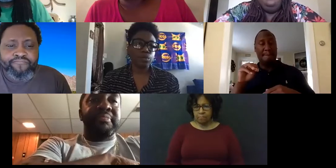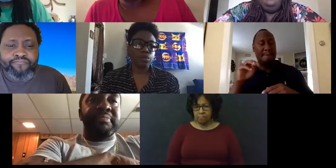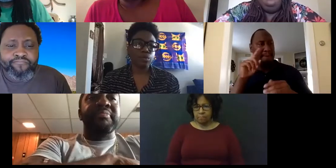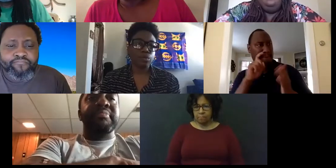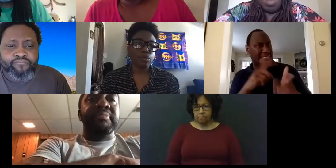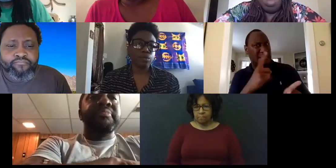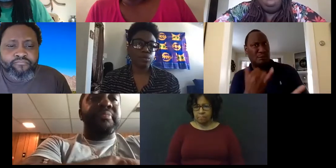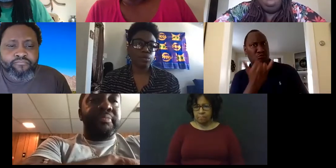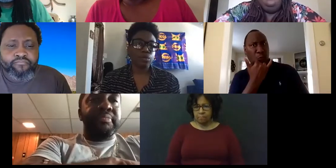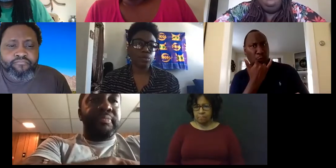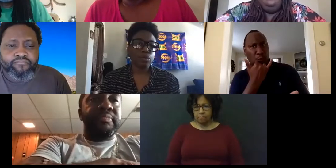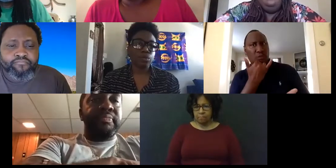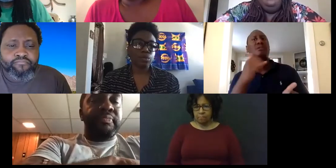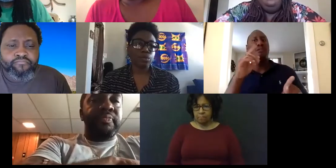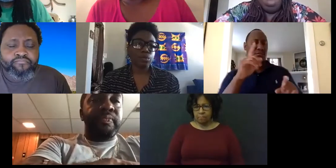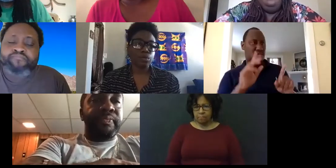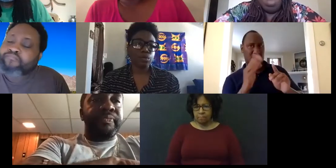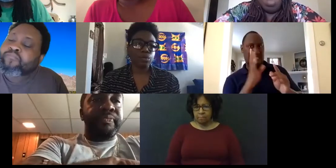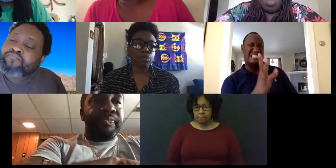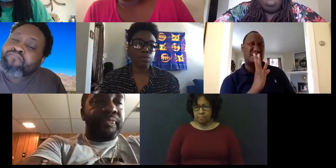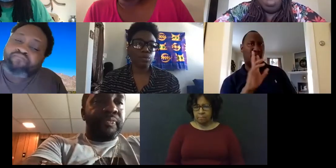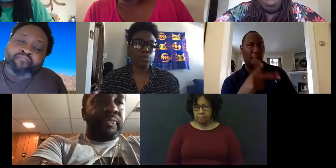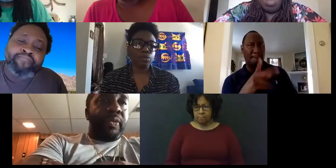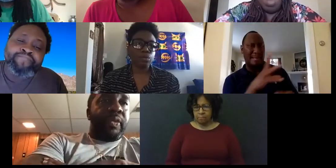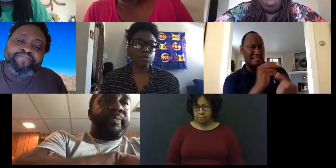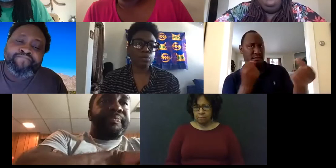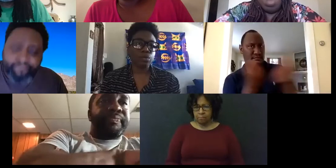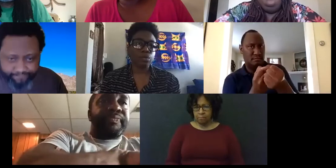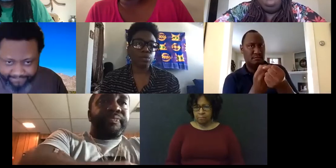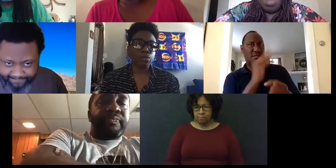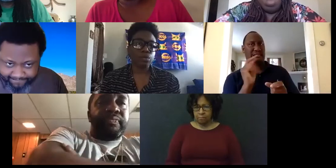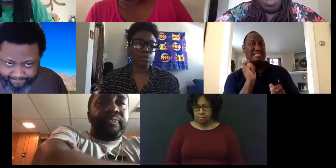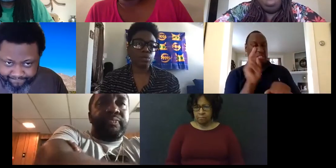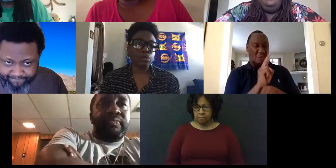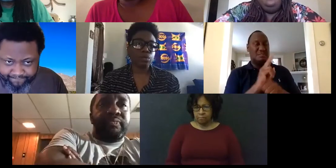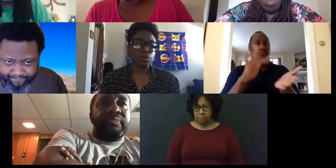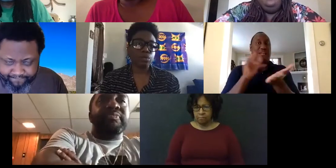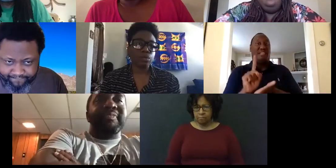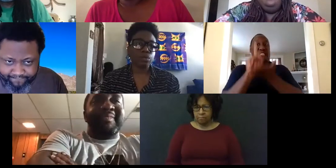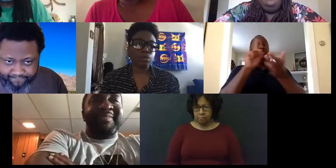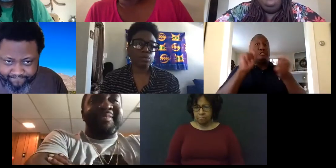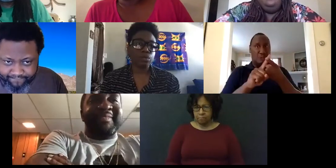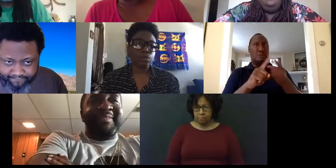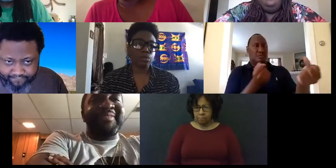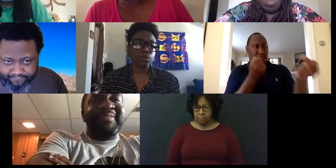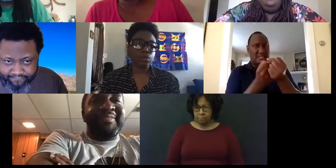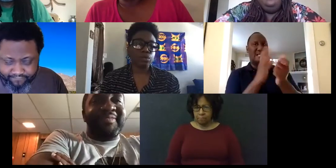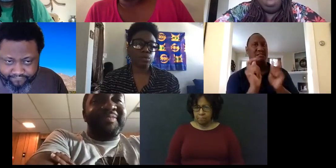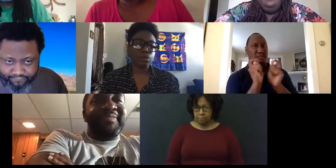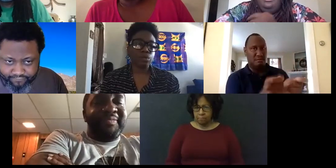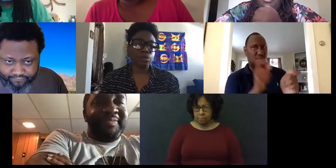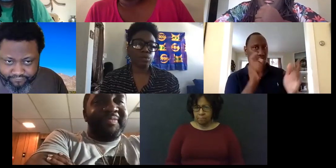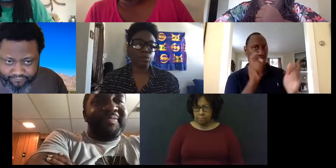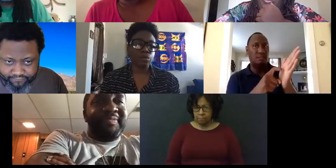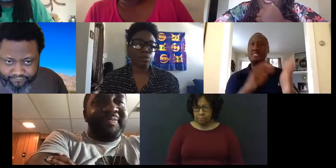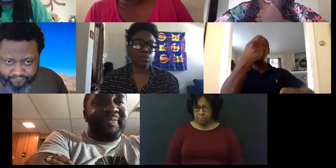person, you know, and they notice that something is wrong, then speak up. You know, support us.